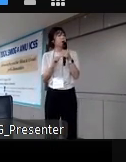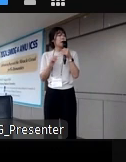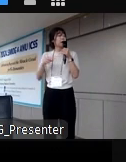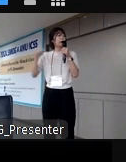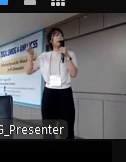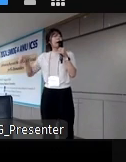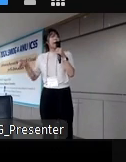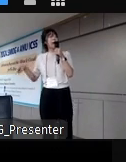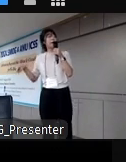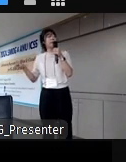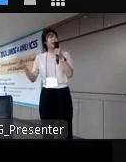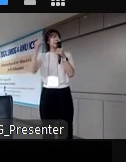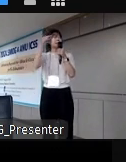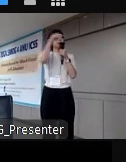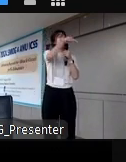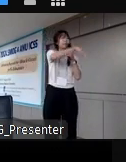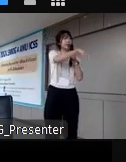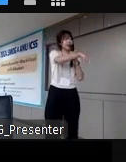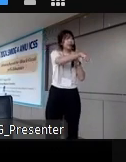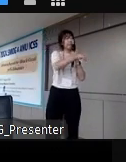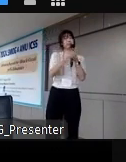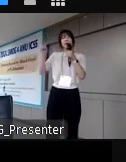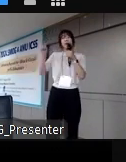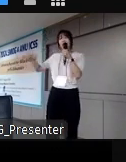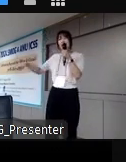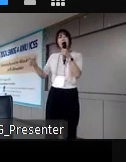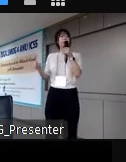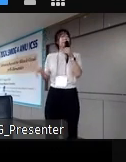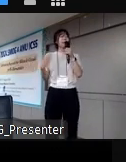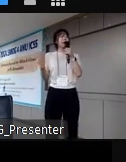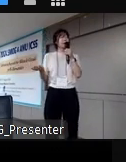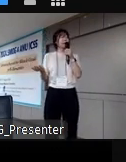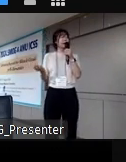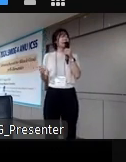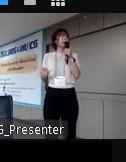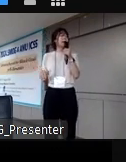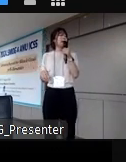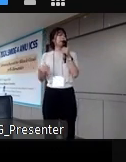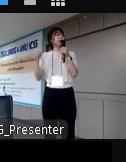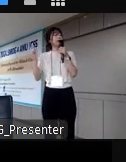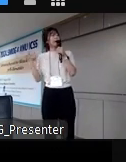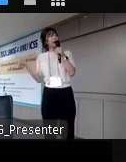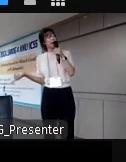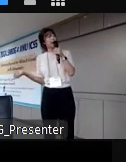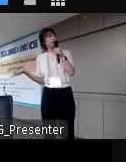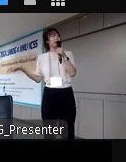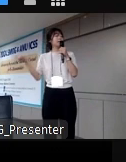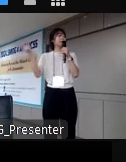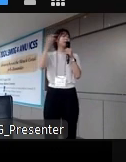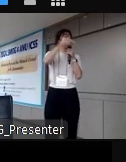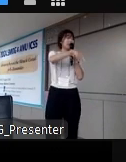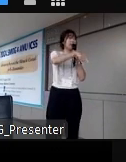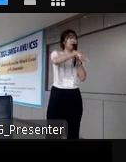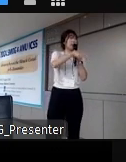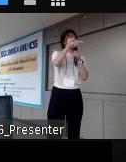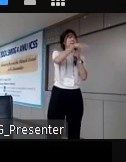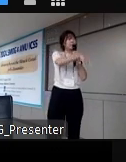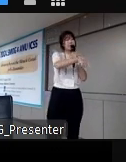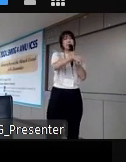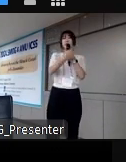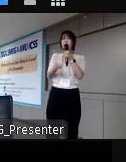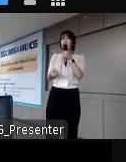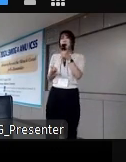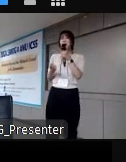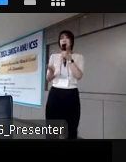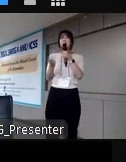32, girl A buys a book B, A happy, that was fine. But if girl A bought book B and B